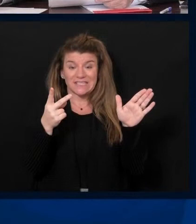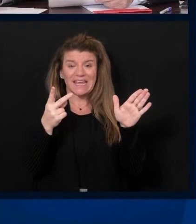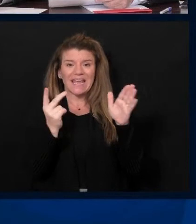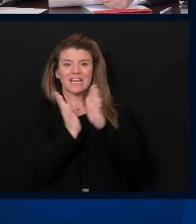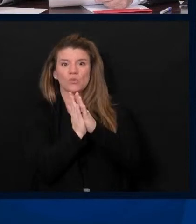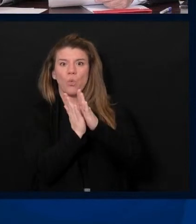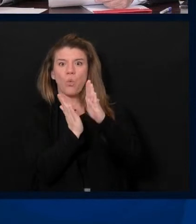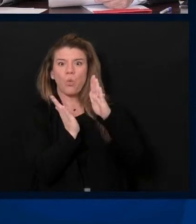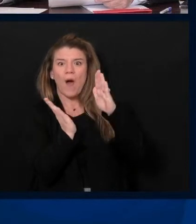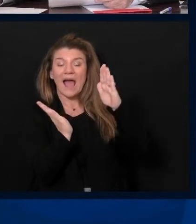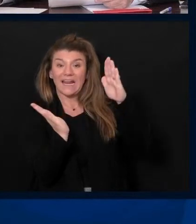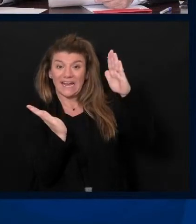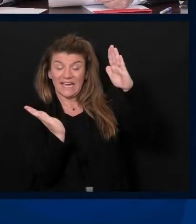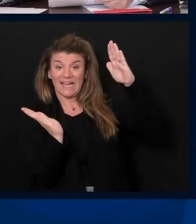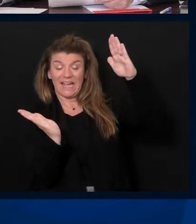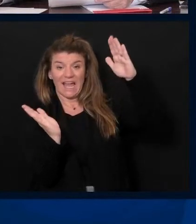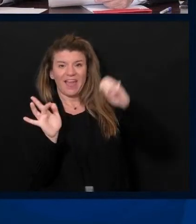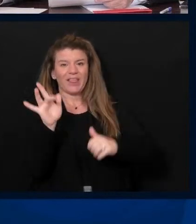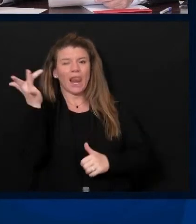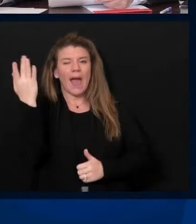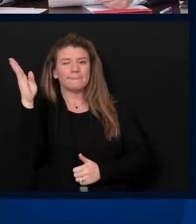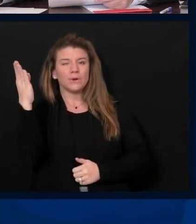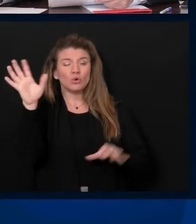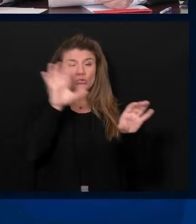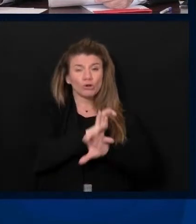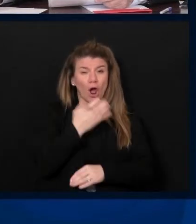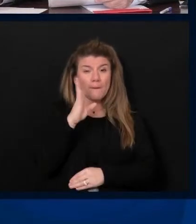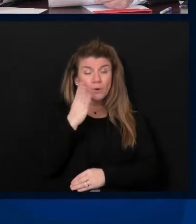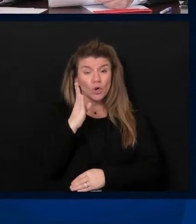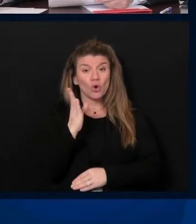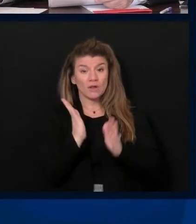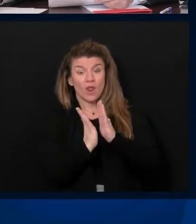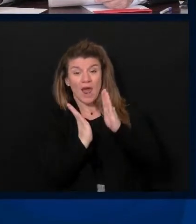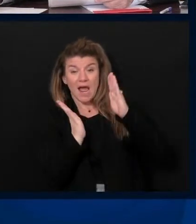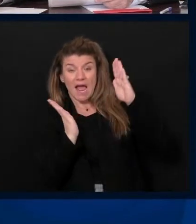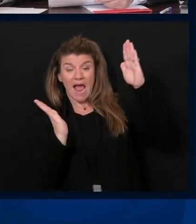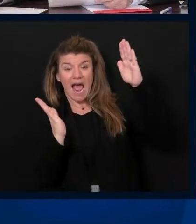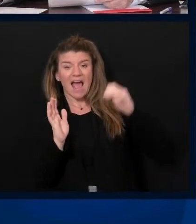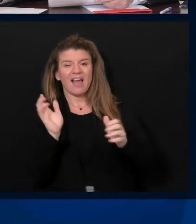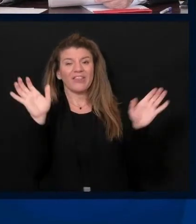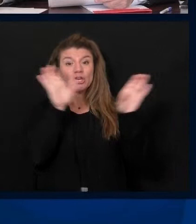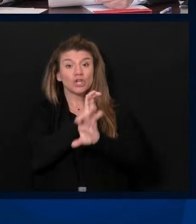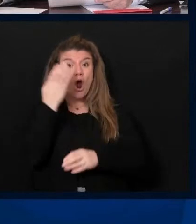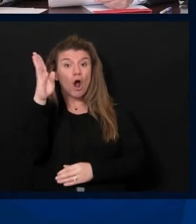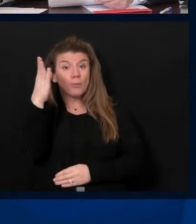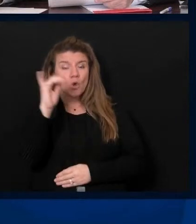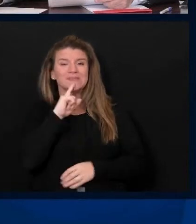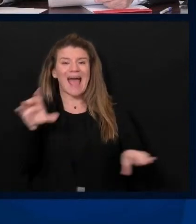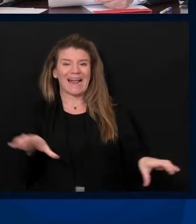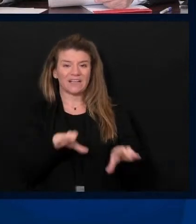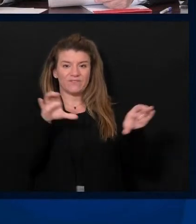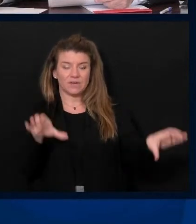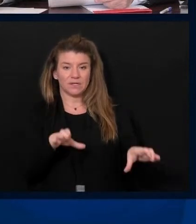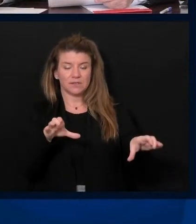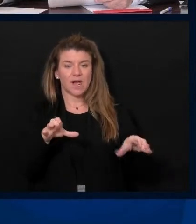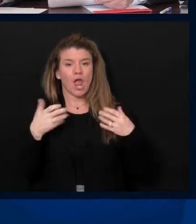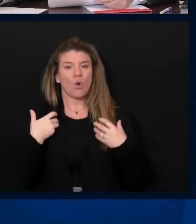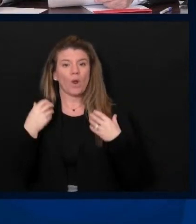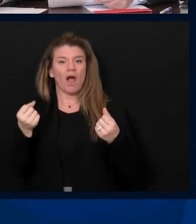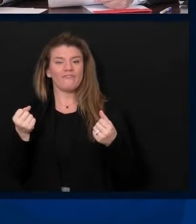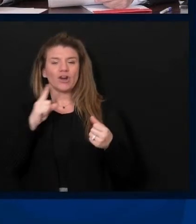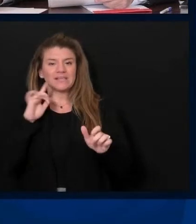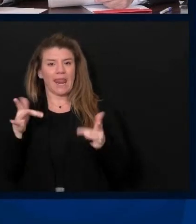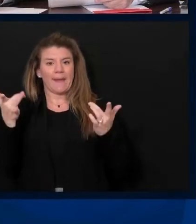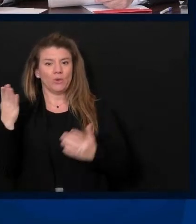widening of the top graph between the light blue and the dark blue lines? The dark blue line is the active cases, and the recovered cases